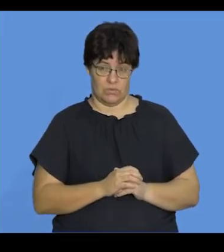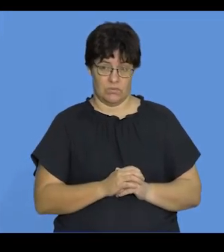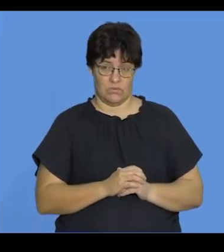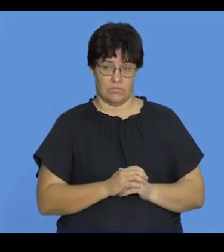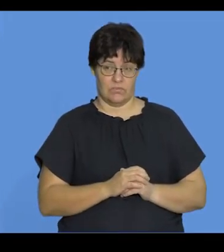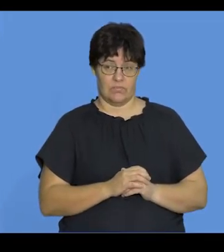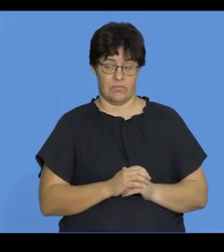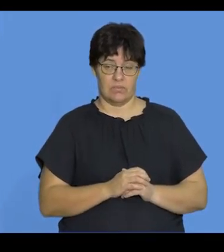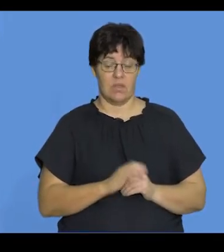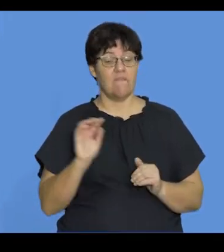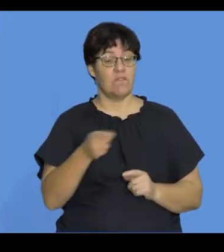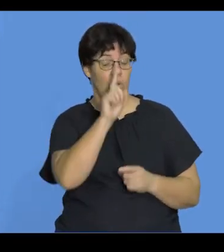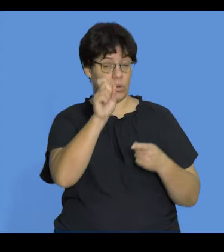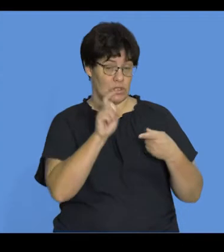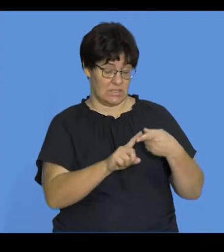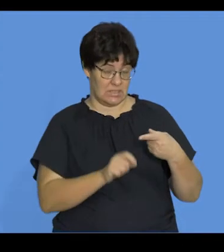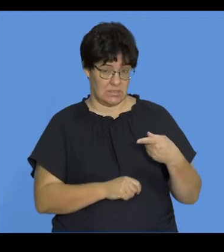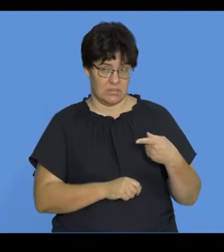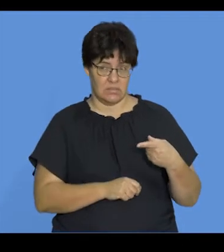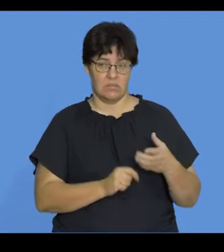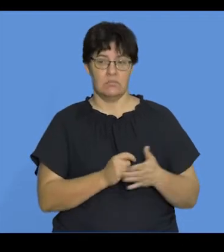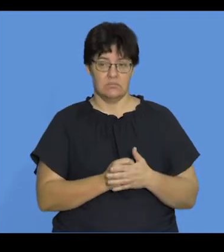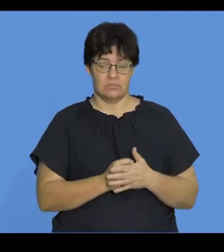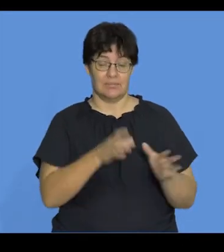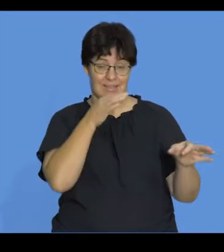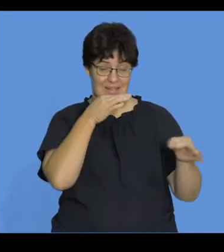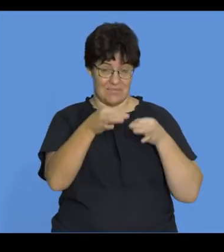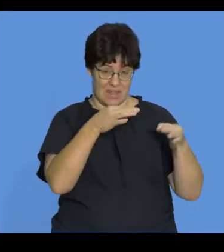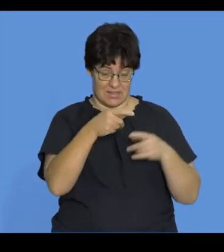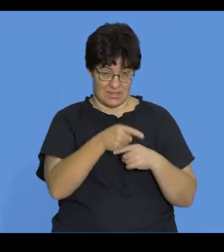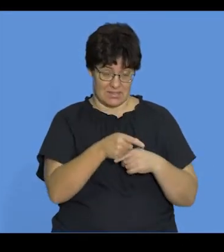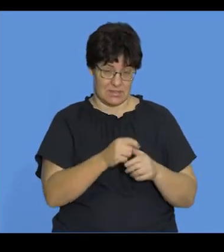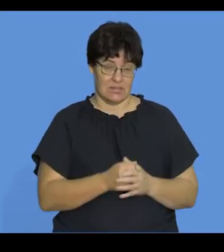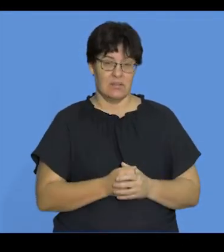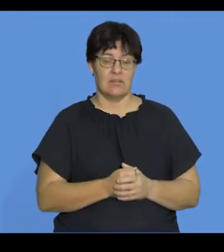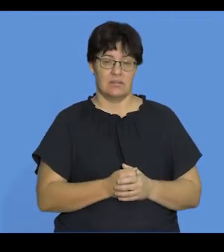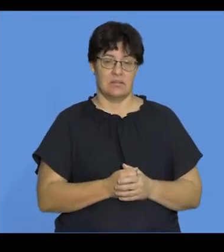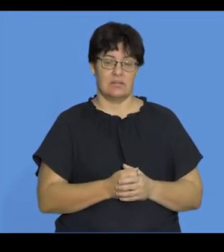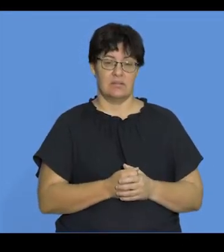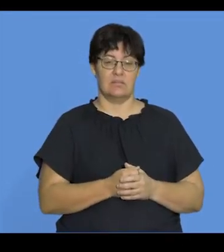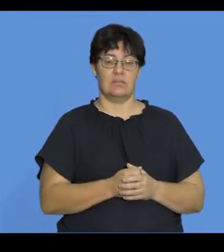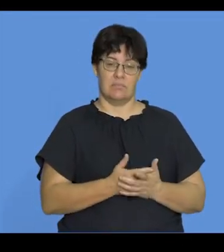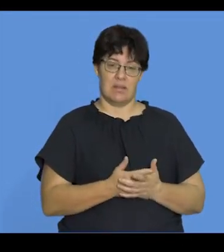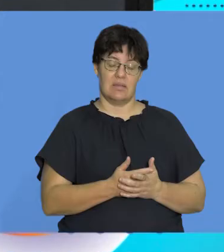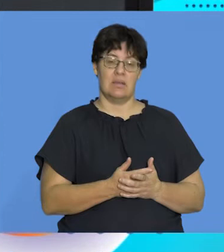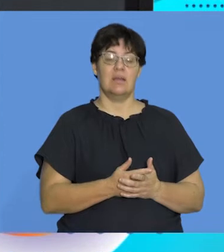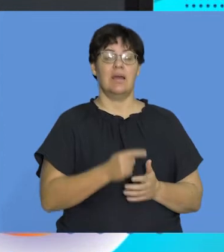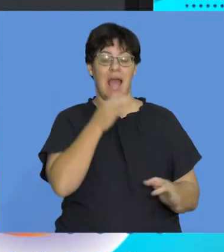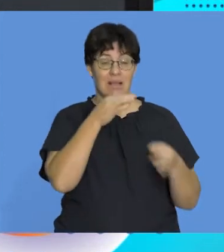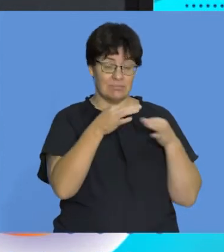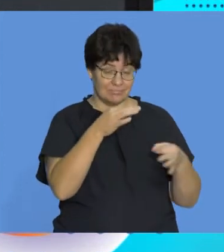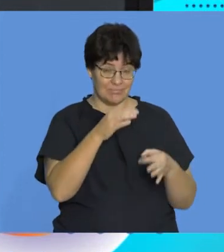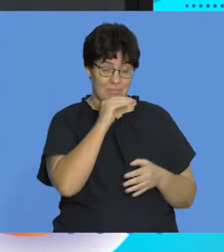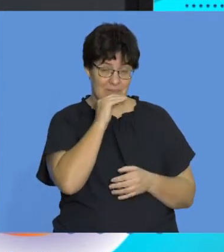4:3:2, right? Now the first question, define, that's the action verb, right? So in as far as definitions are concerned, we need to be